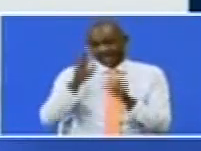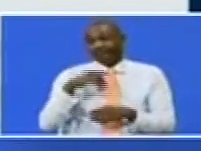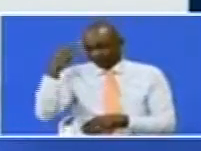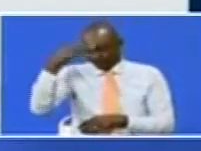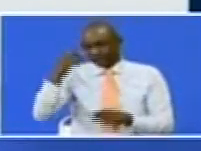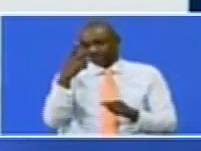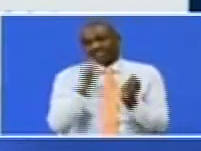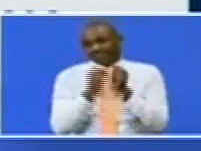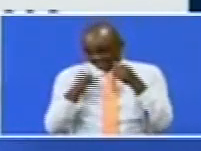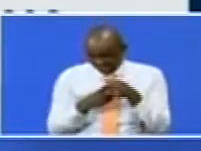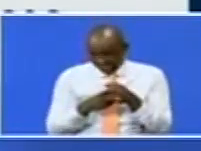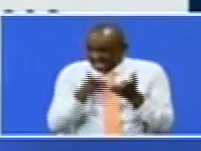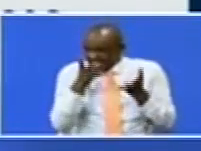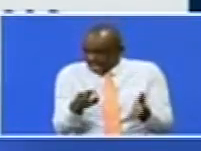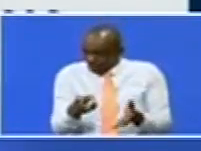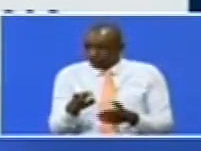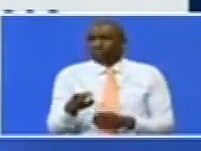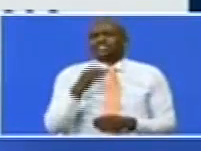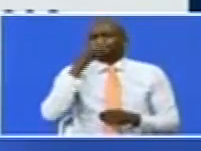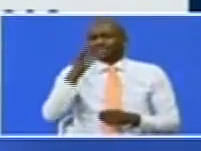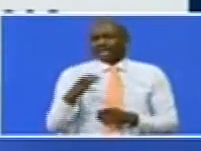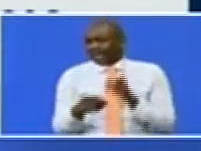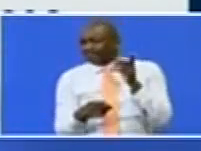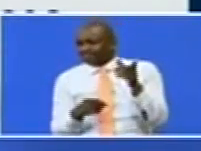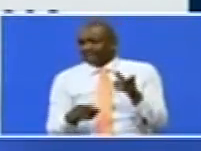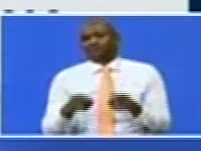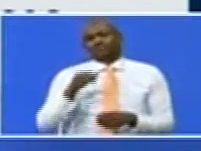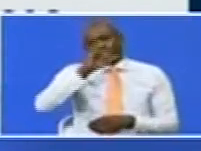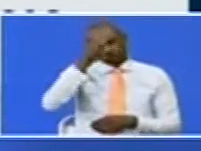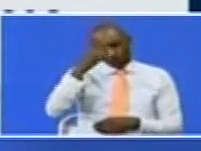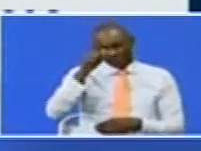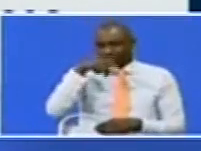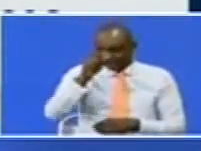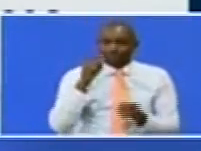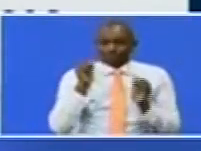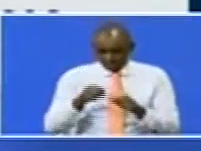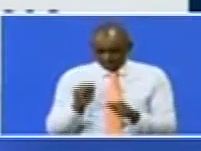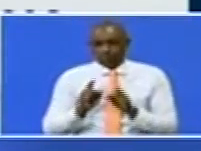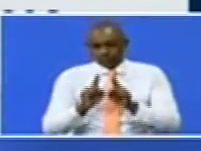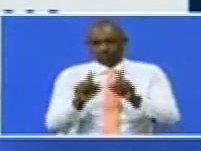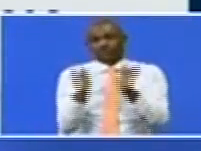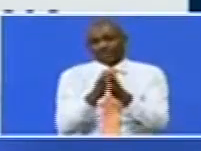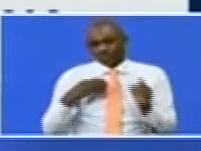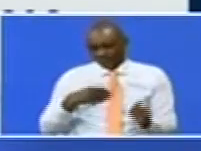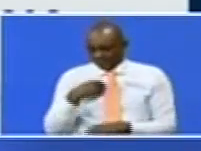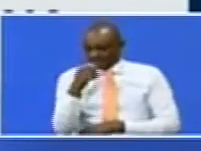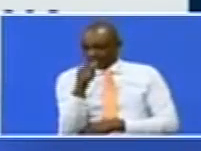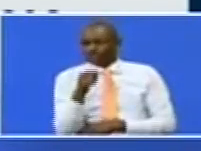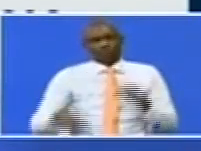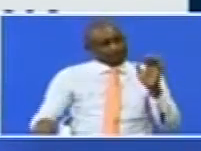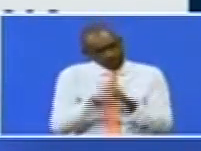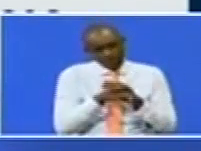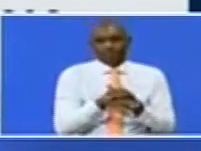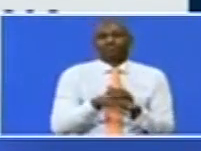Assembly Deputy Speaker Dr. Joyce Laboso is said to have been picked to be Dr. Kones' running mate to kick out Bomet